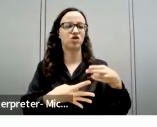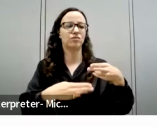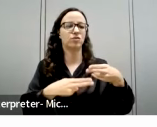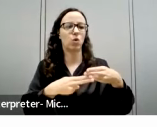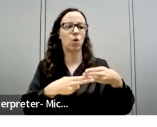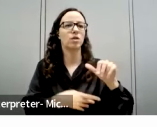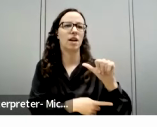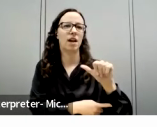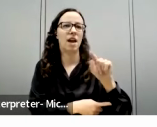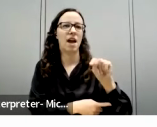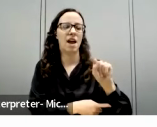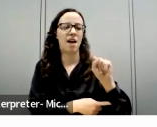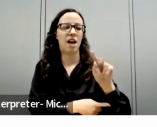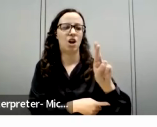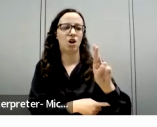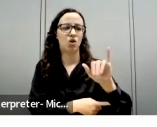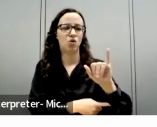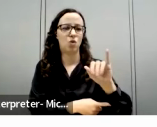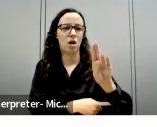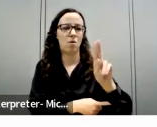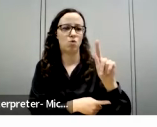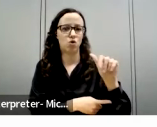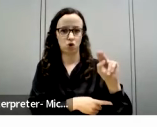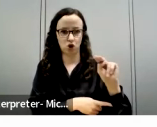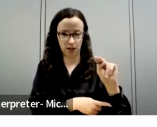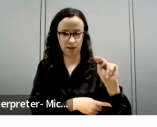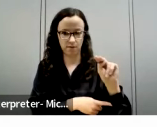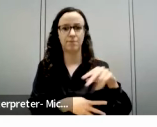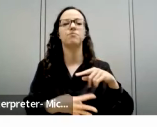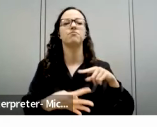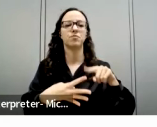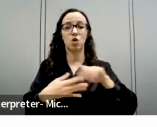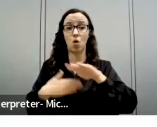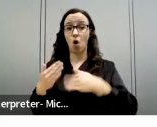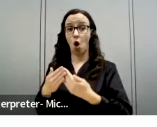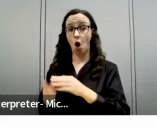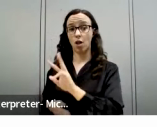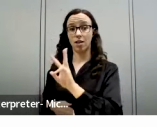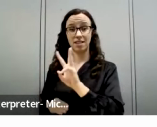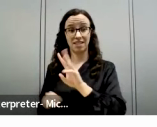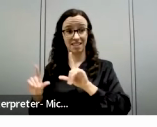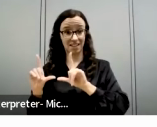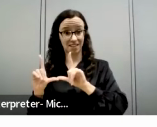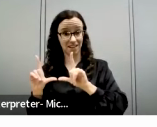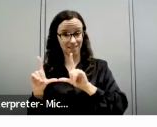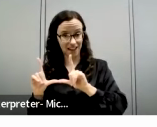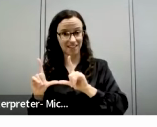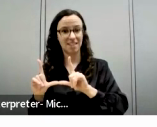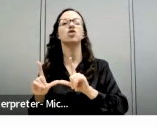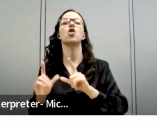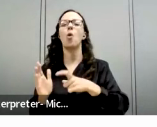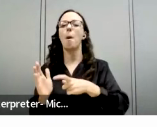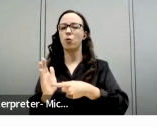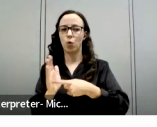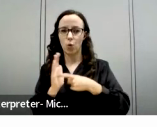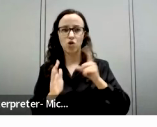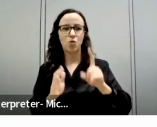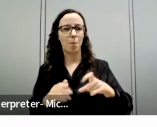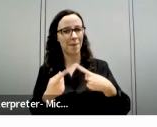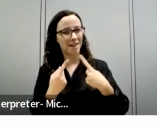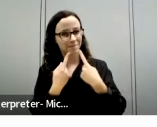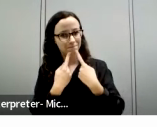Commons licenses that don't have this. So all 6 licenses require that you always attribute the author of the